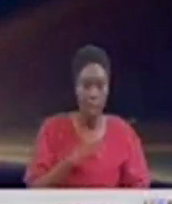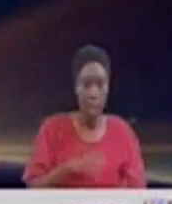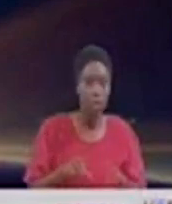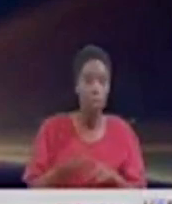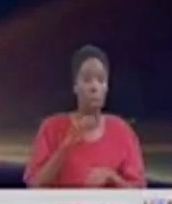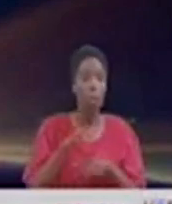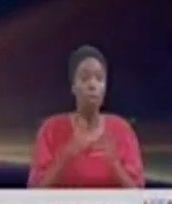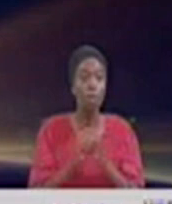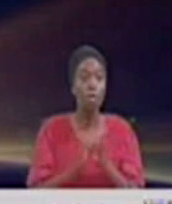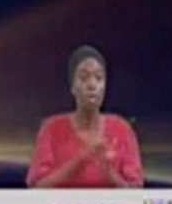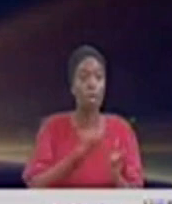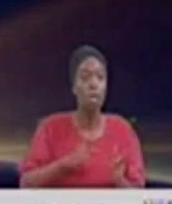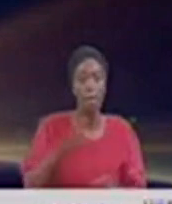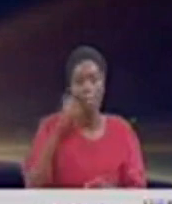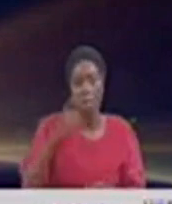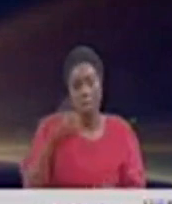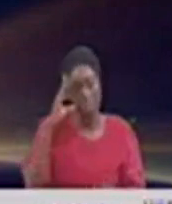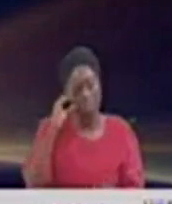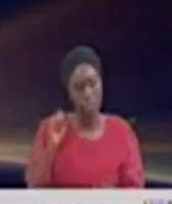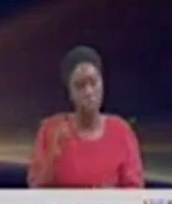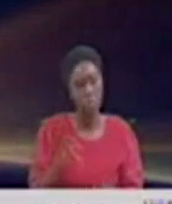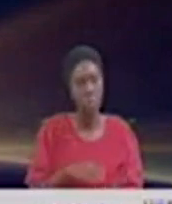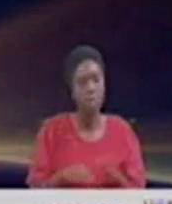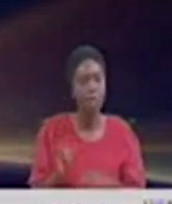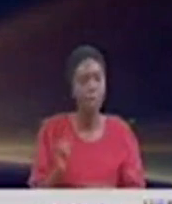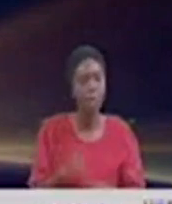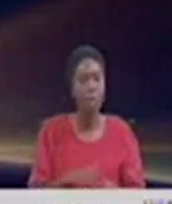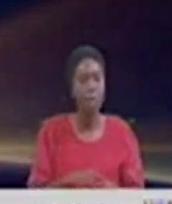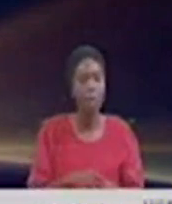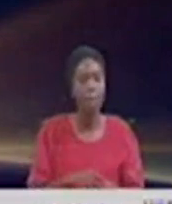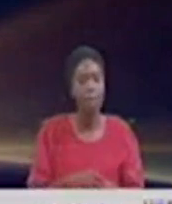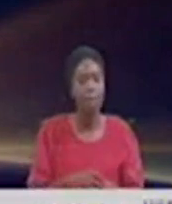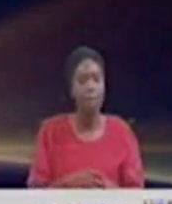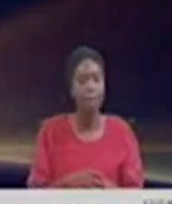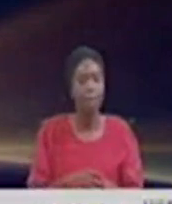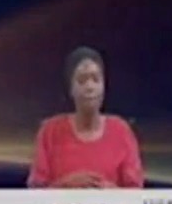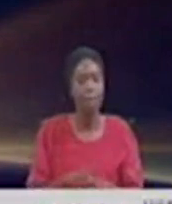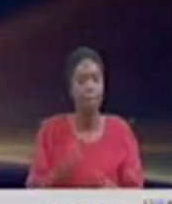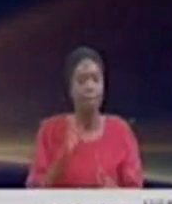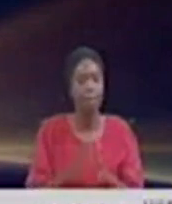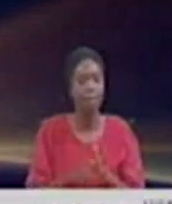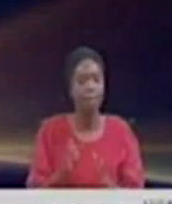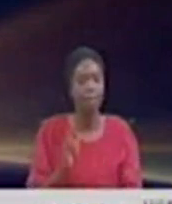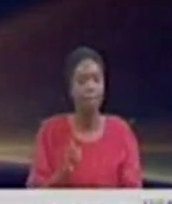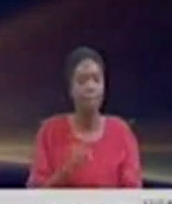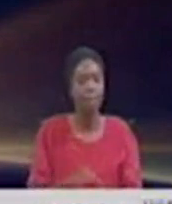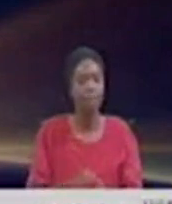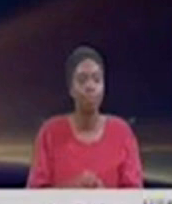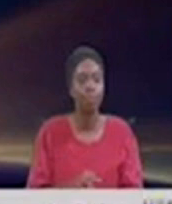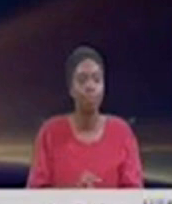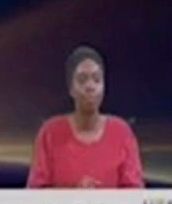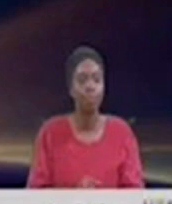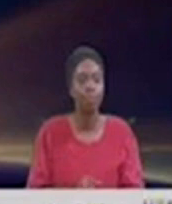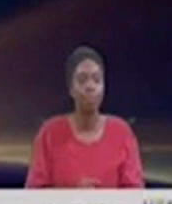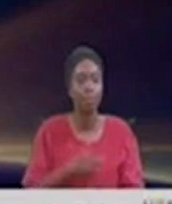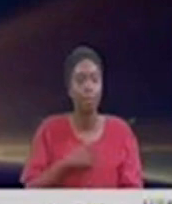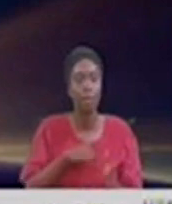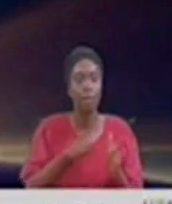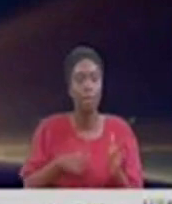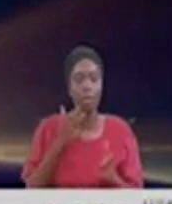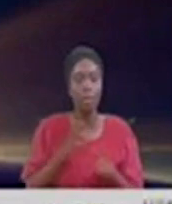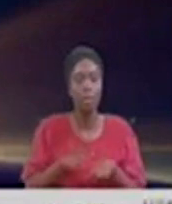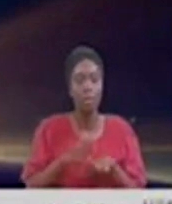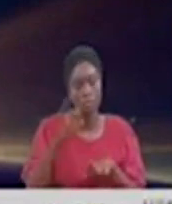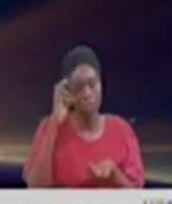to all that the Lord commanded Moses, so did they. Chapter 2. And the Lord spake